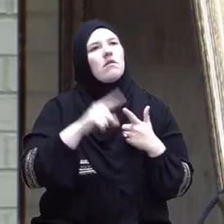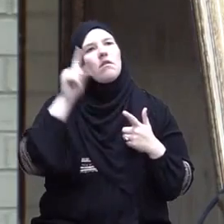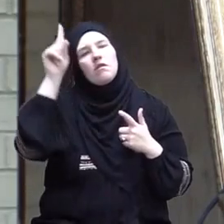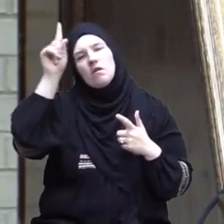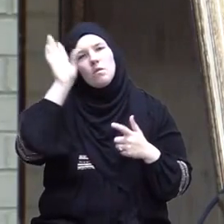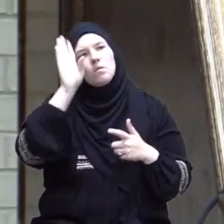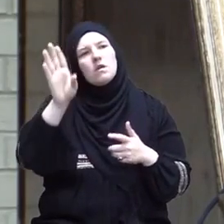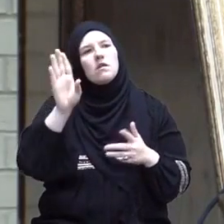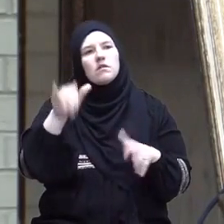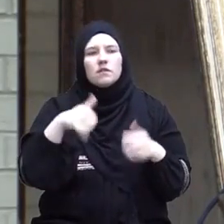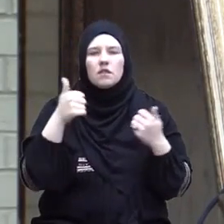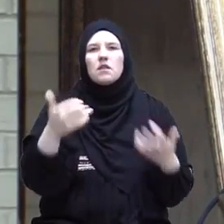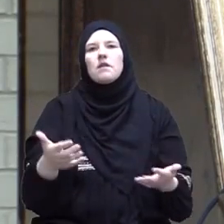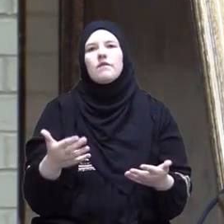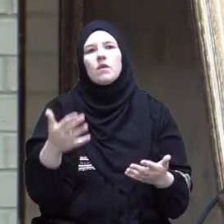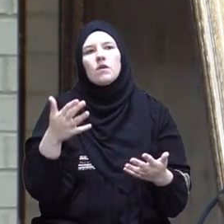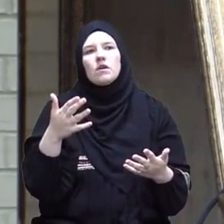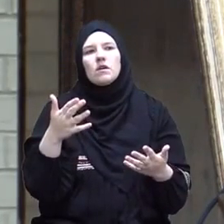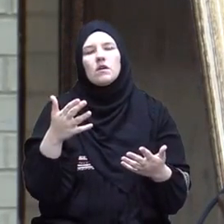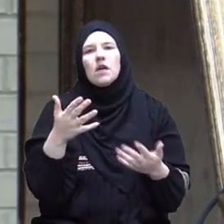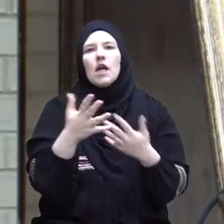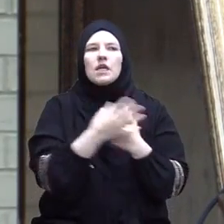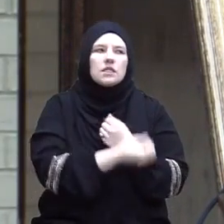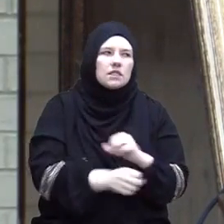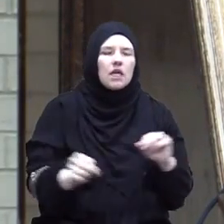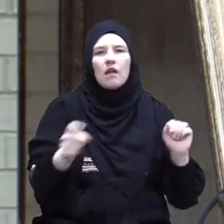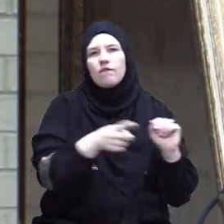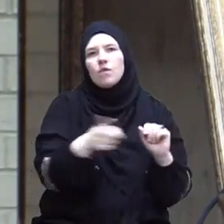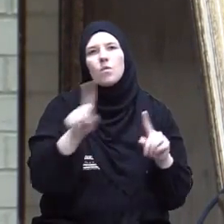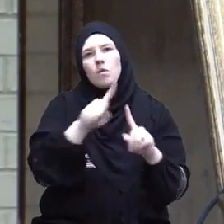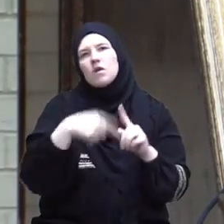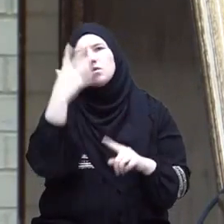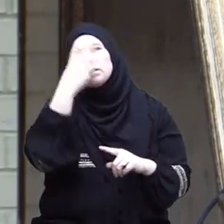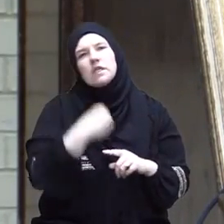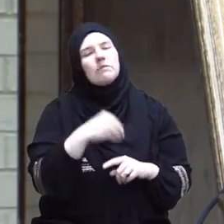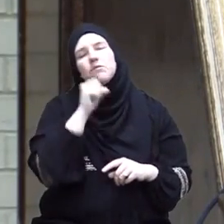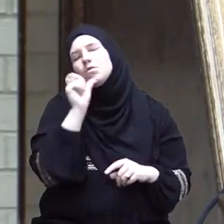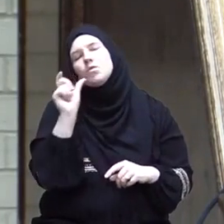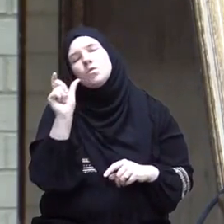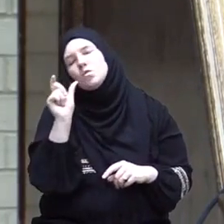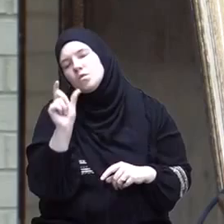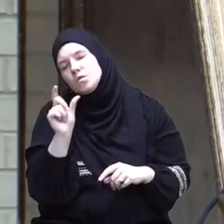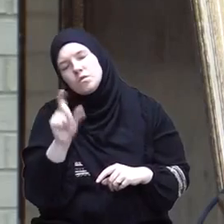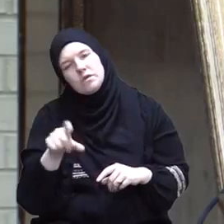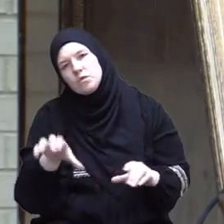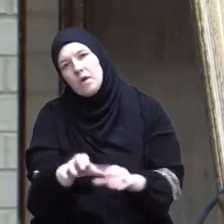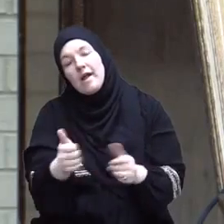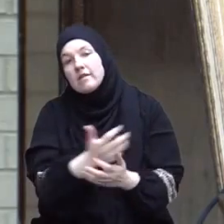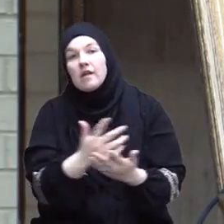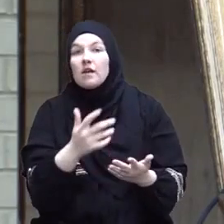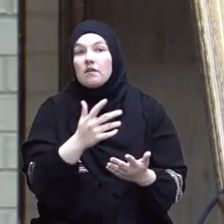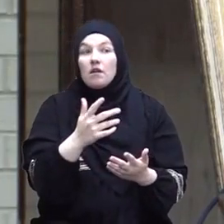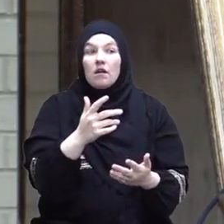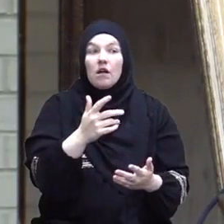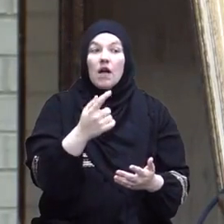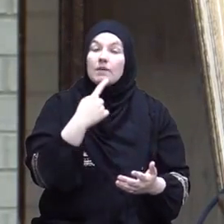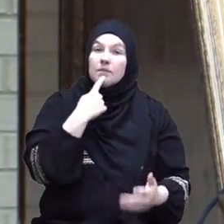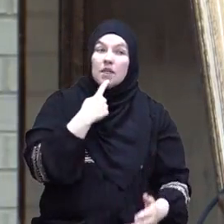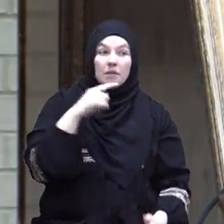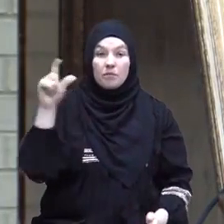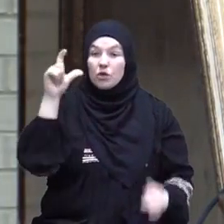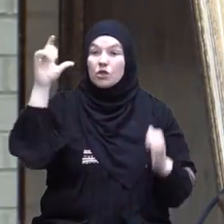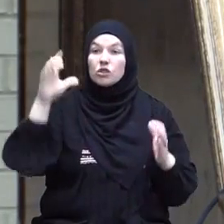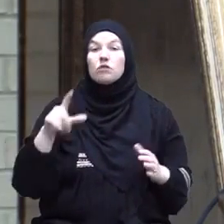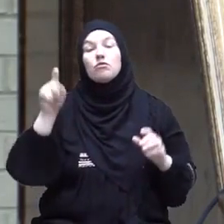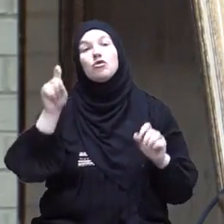will deliver even when you are asleep. You don't have to do anything. And I'm not saying that as Muslims we should